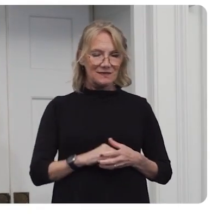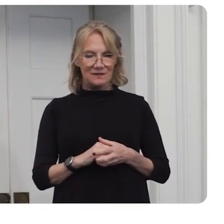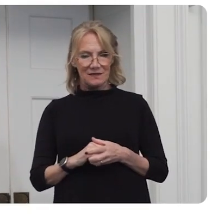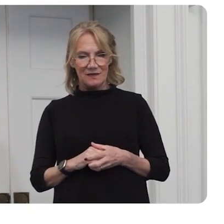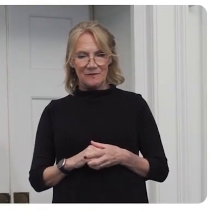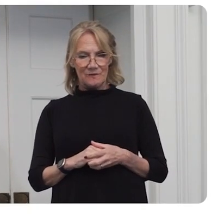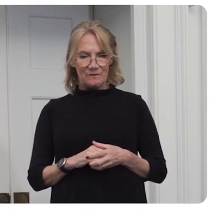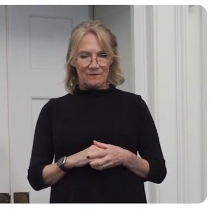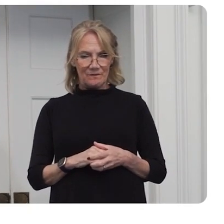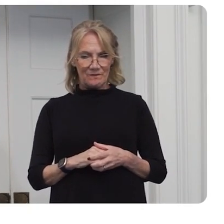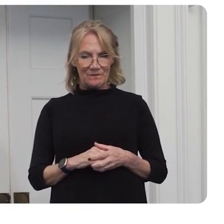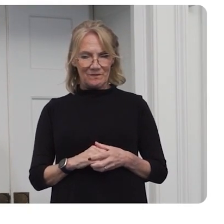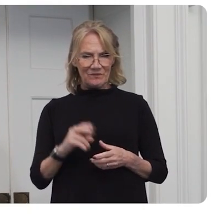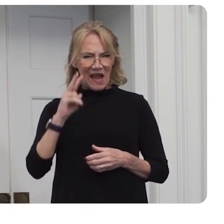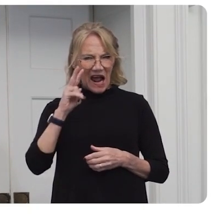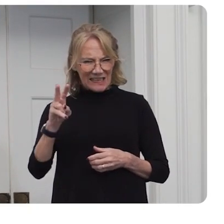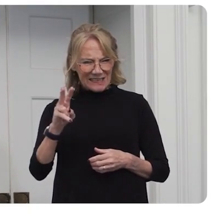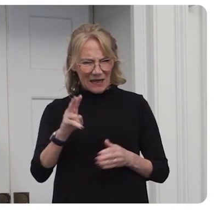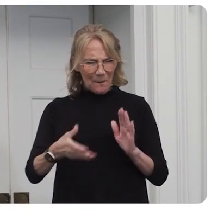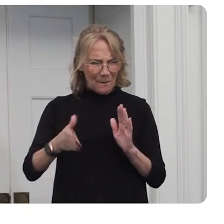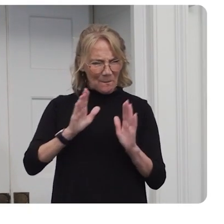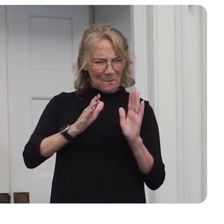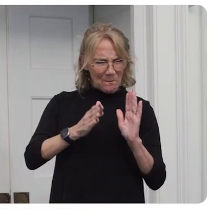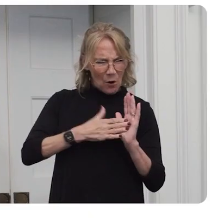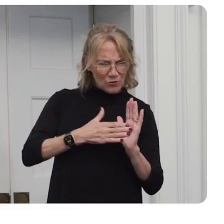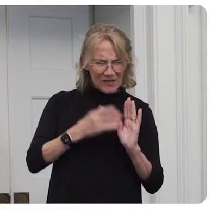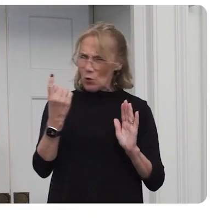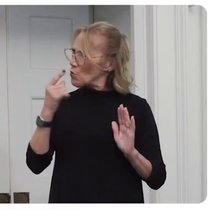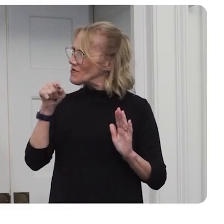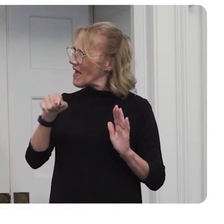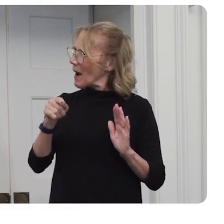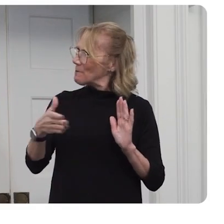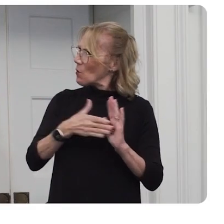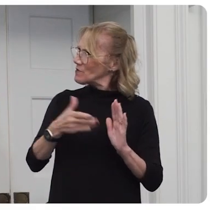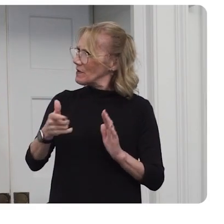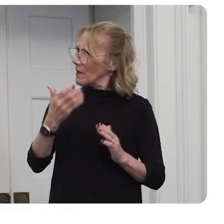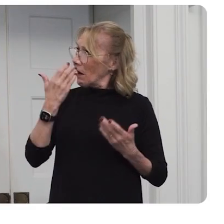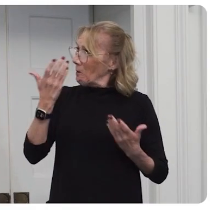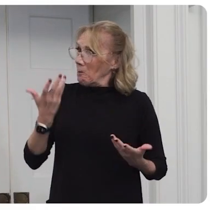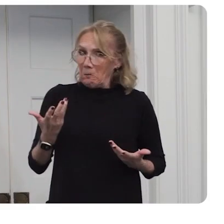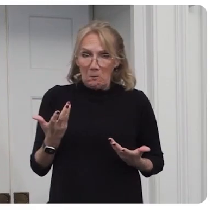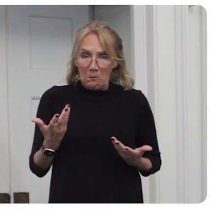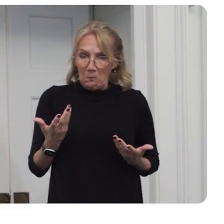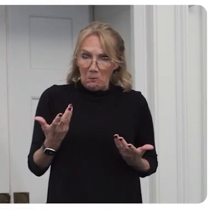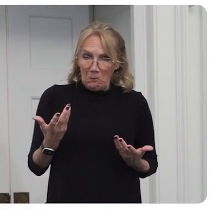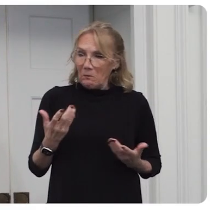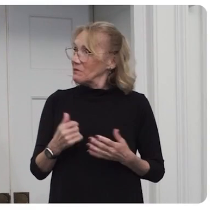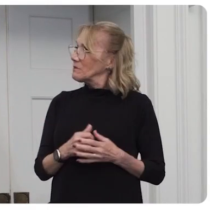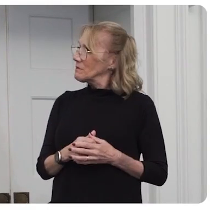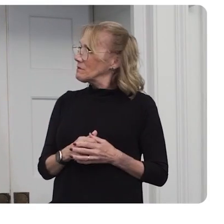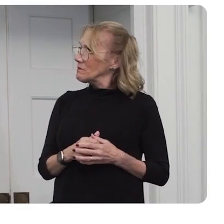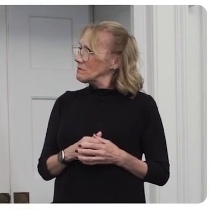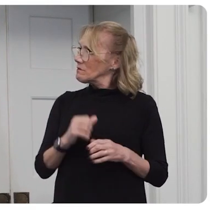Yeah, I do. Yeah. And I see a post-it note. Whose post-it note is that? I don't know.